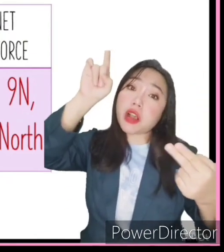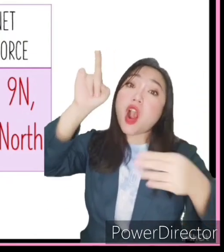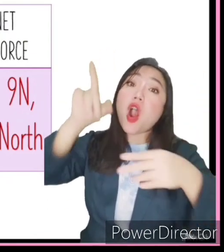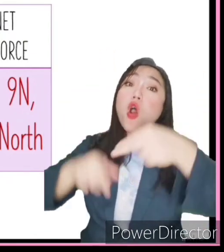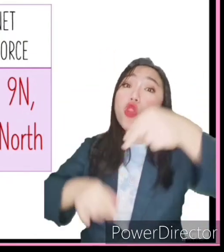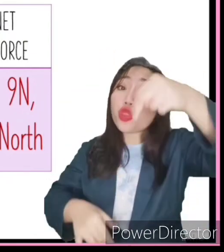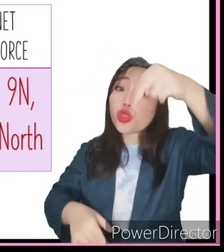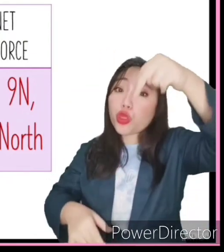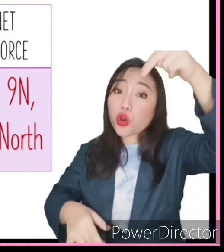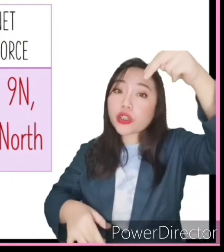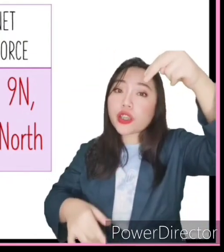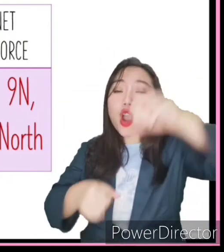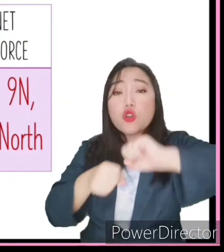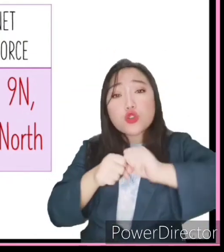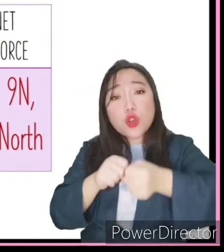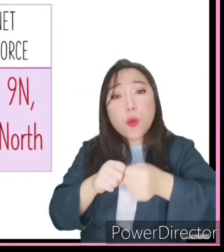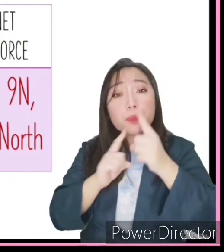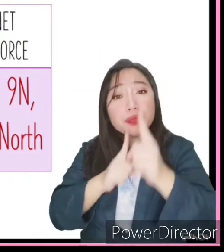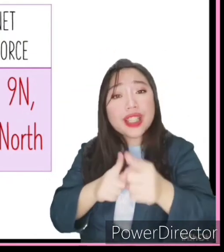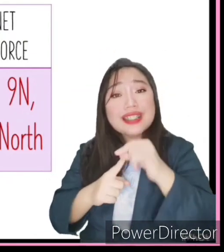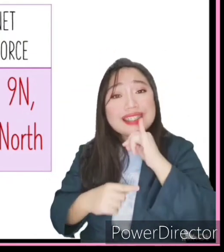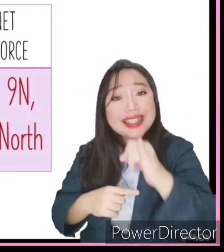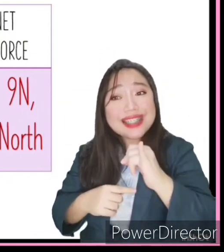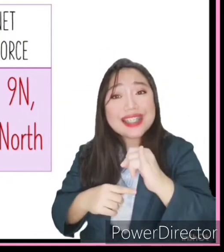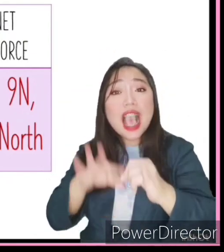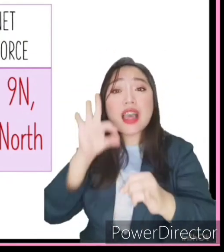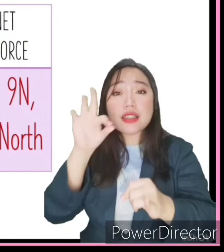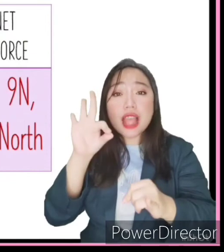higher, which is 12 Newton north.